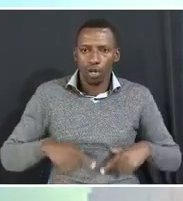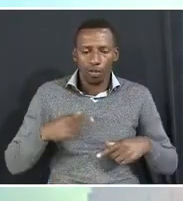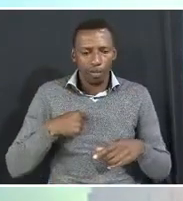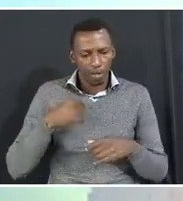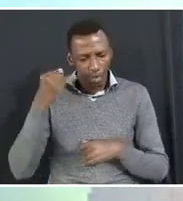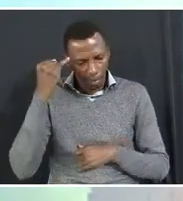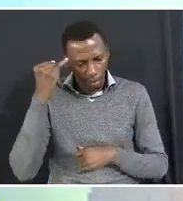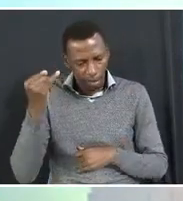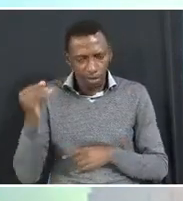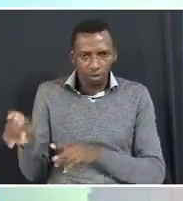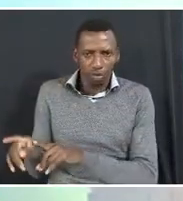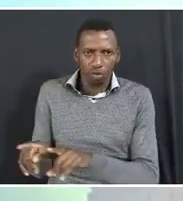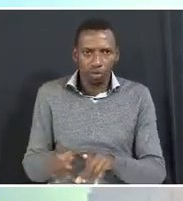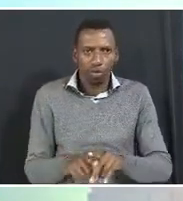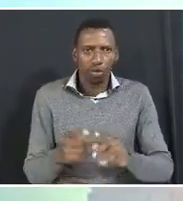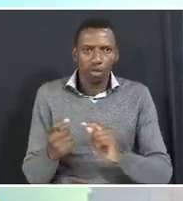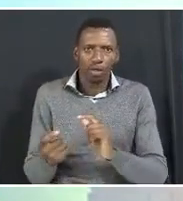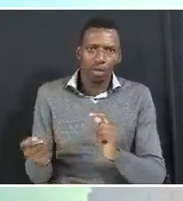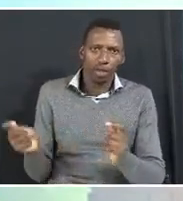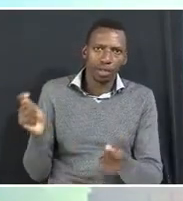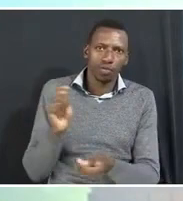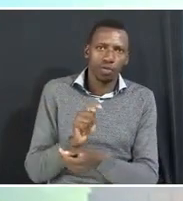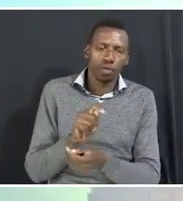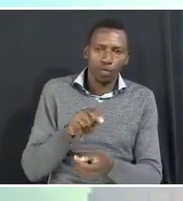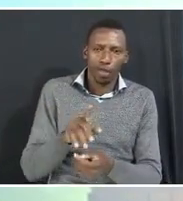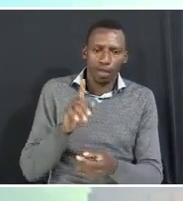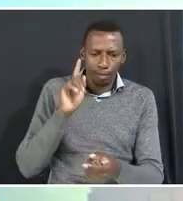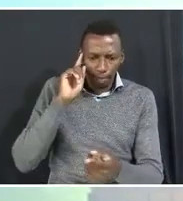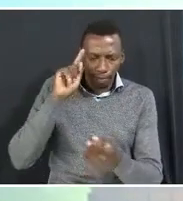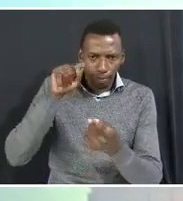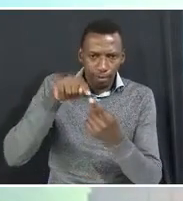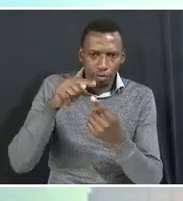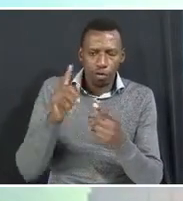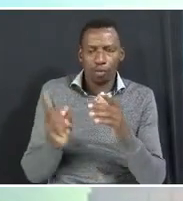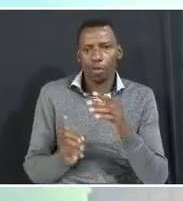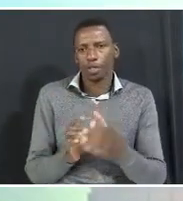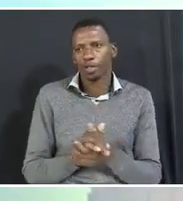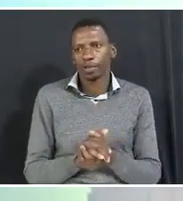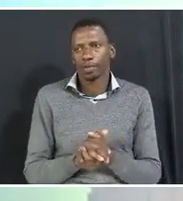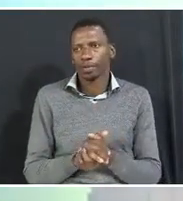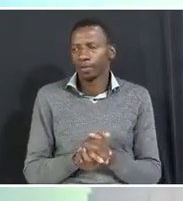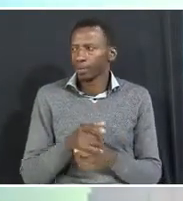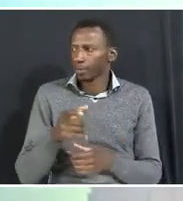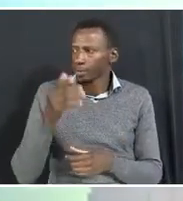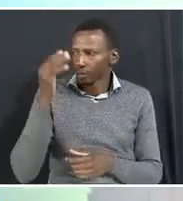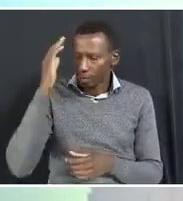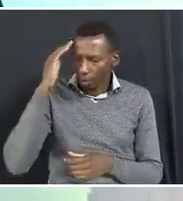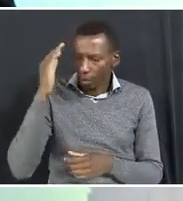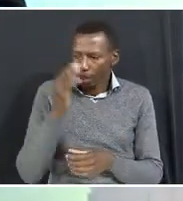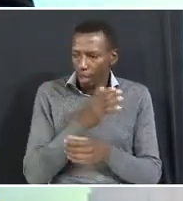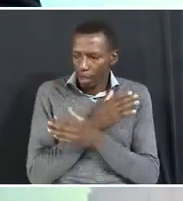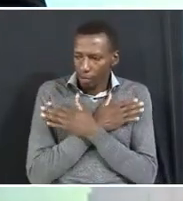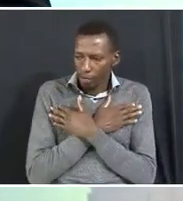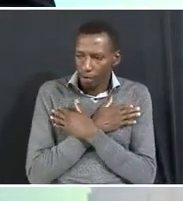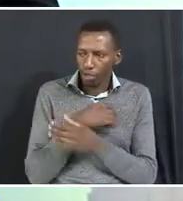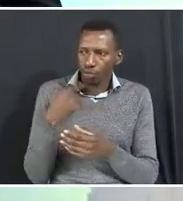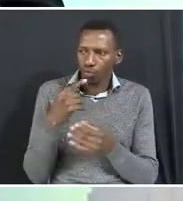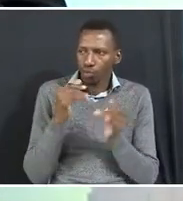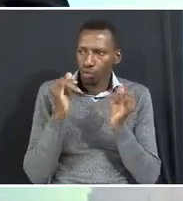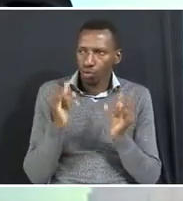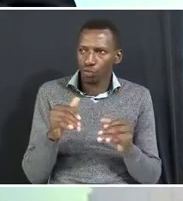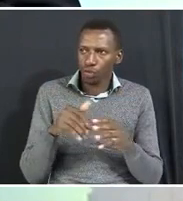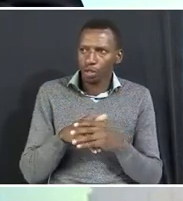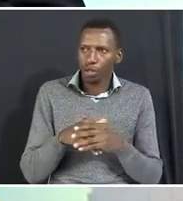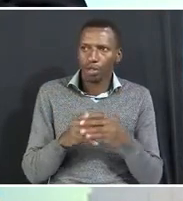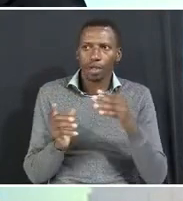would also transform their trajectory of ministry. You know, friends who are doing ministry out